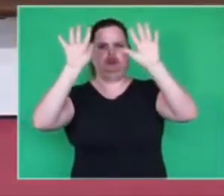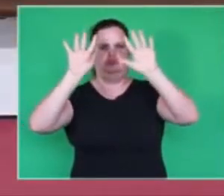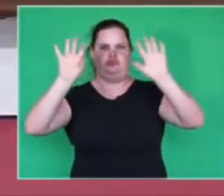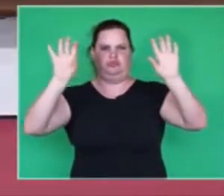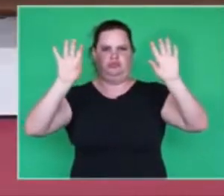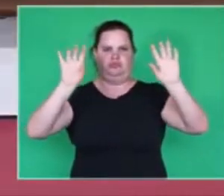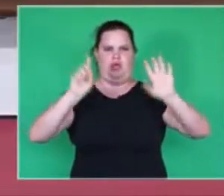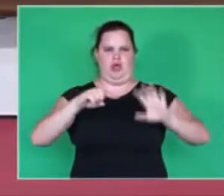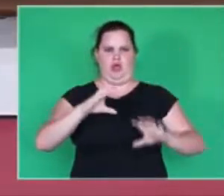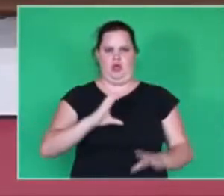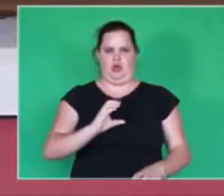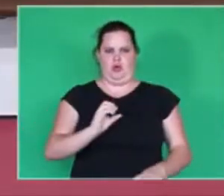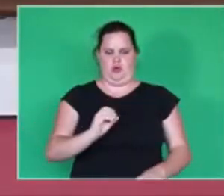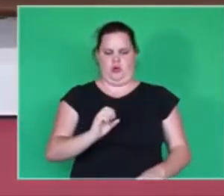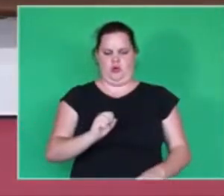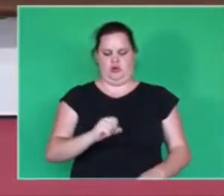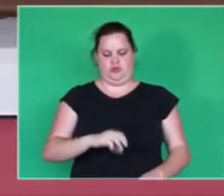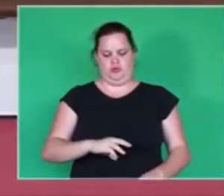cosmological.